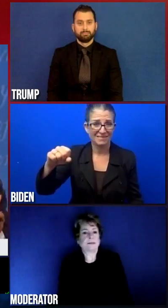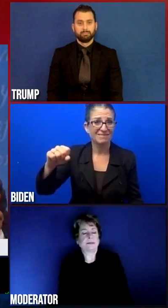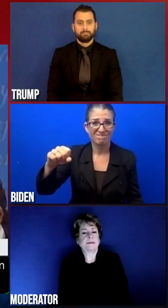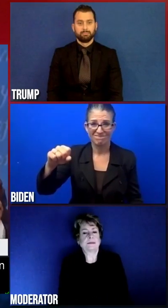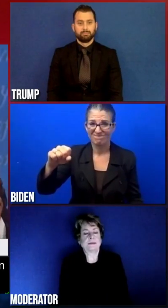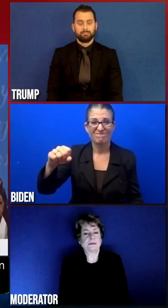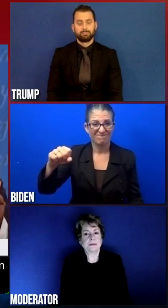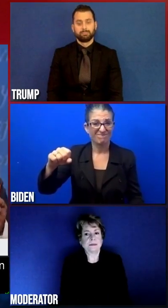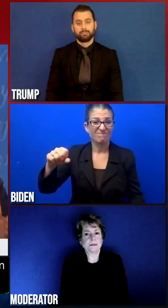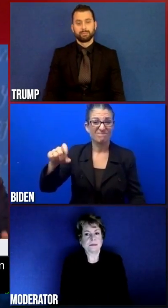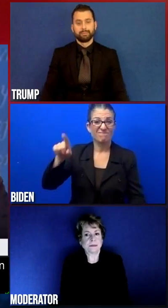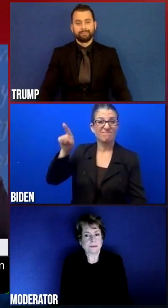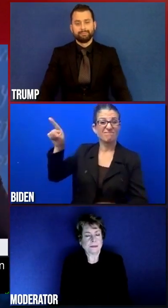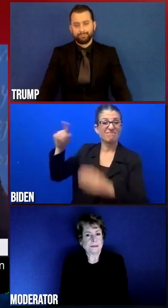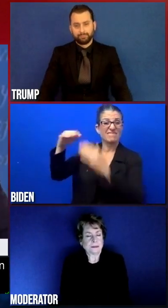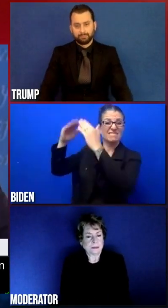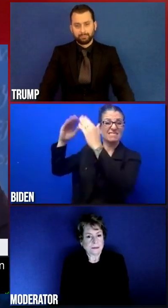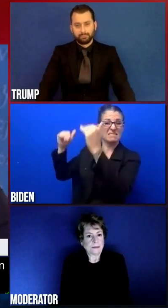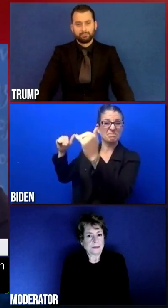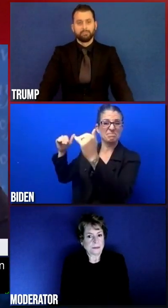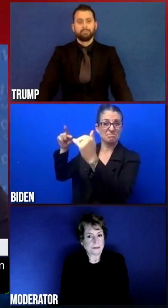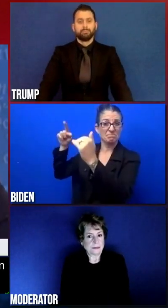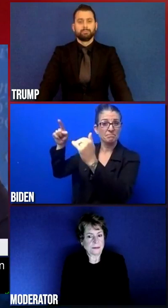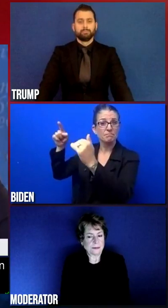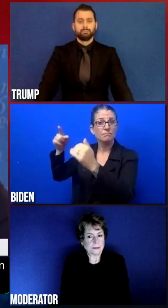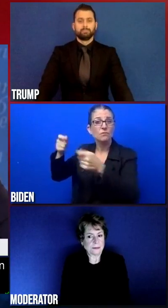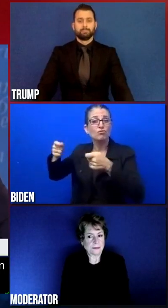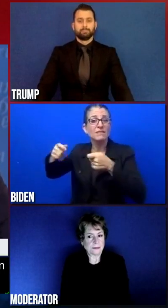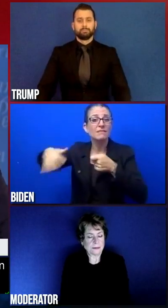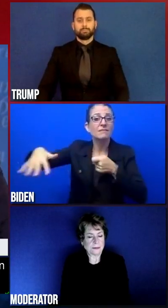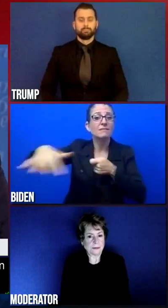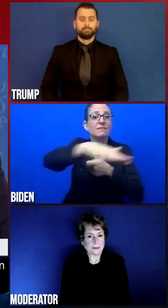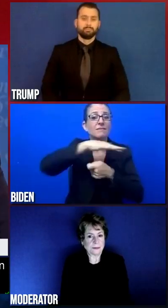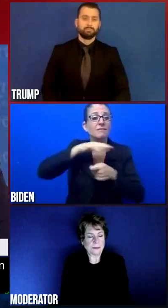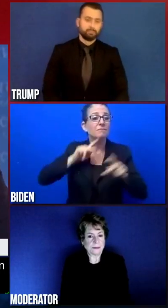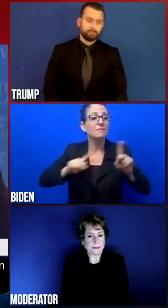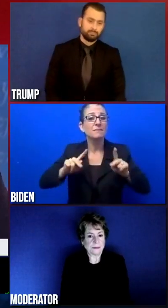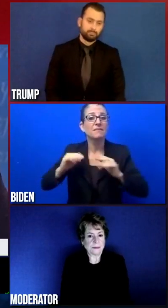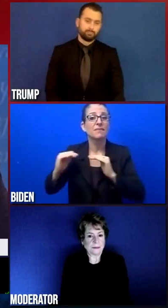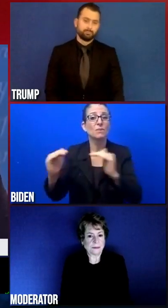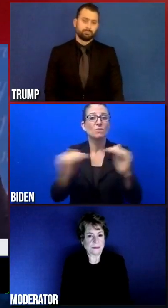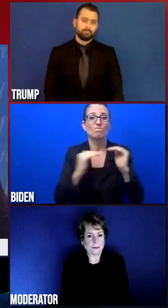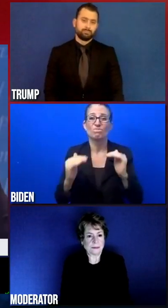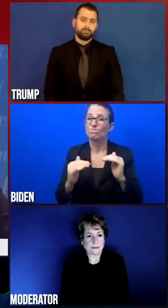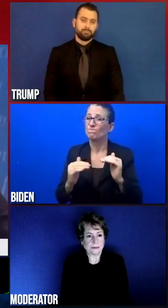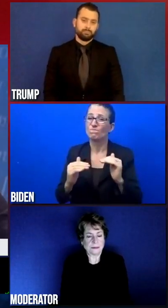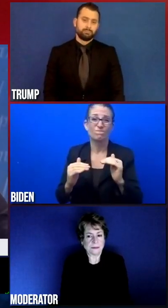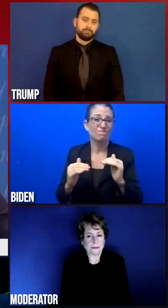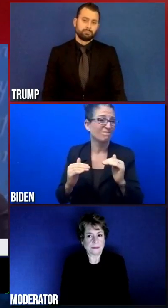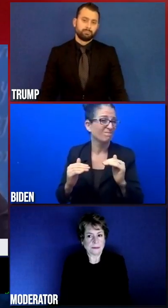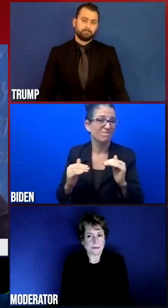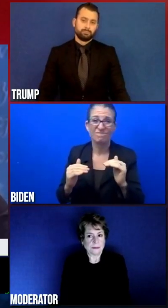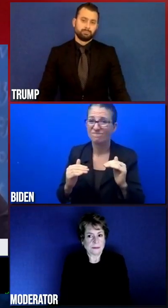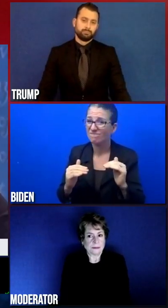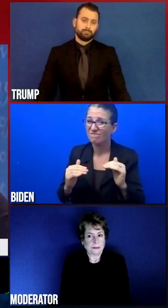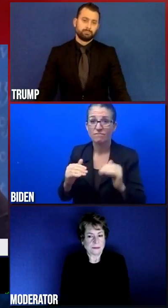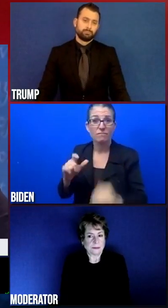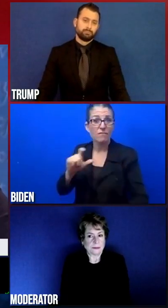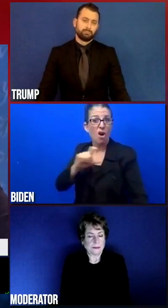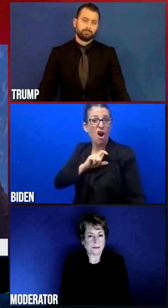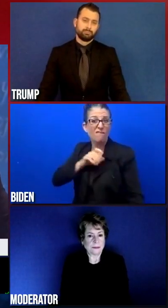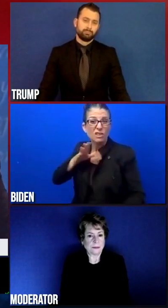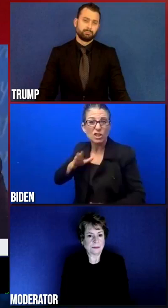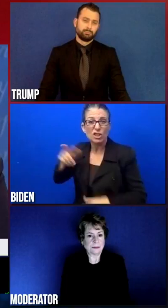law enforcement and the way in which it's enforced. But look, the vast majority of police officers are good, decent, honorable men and